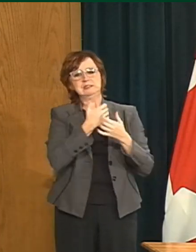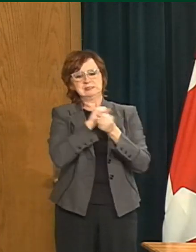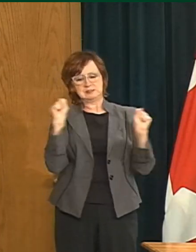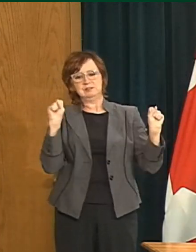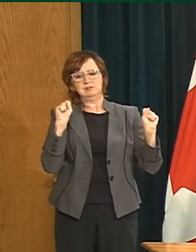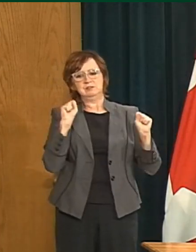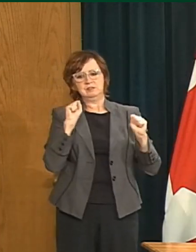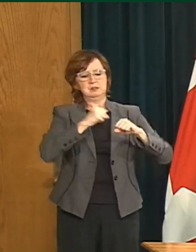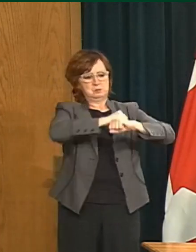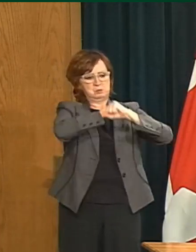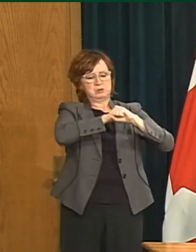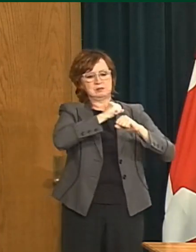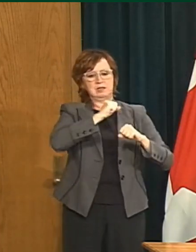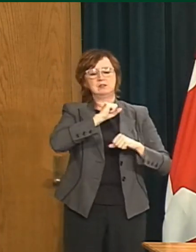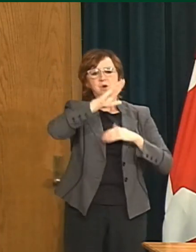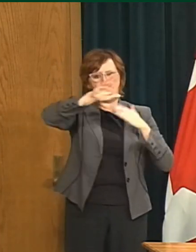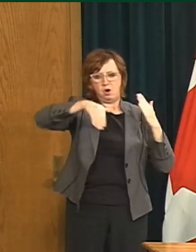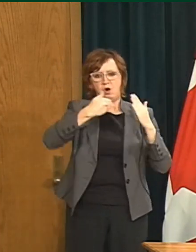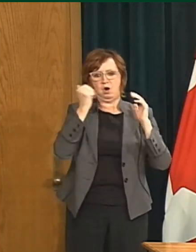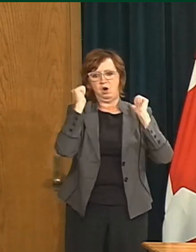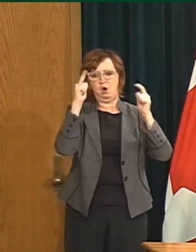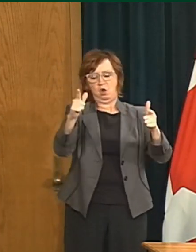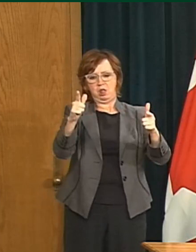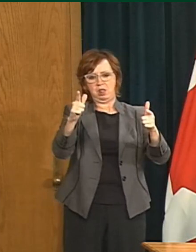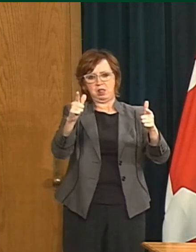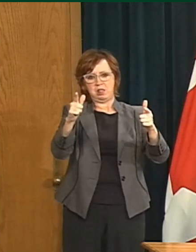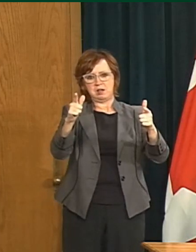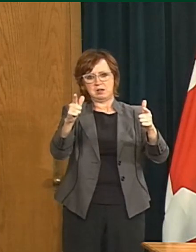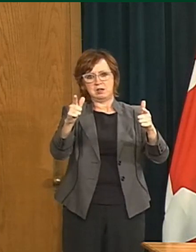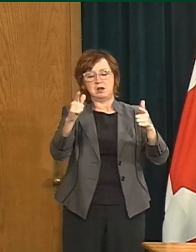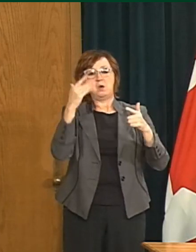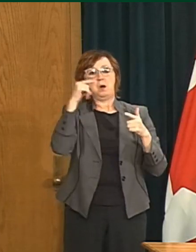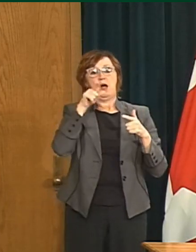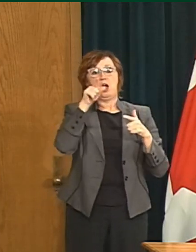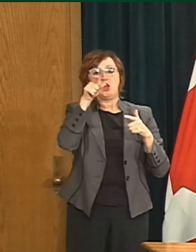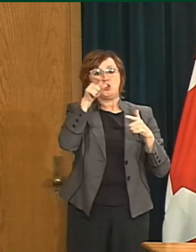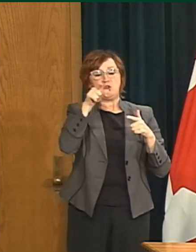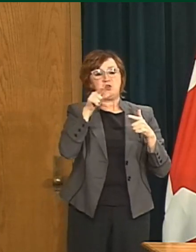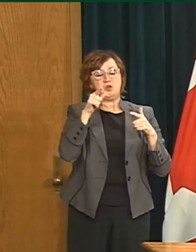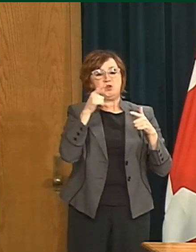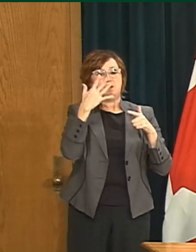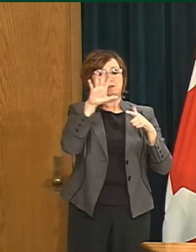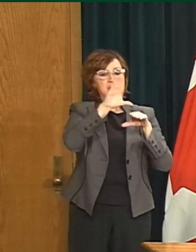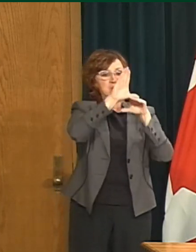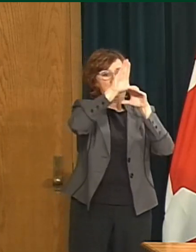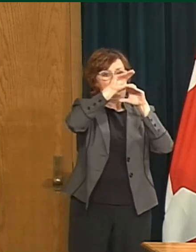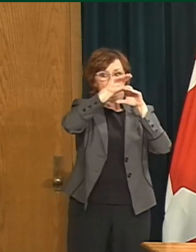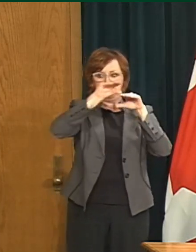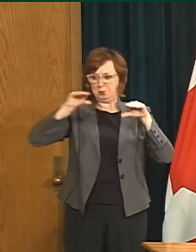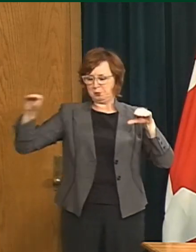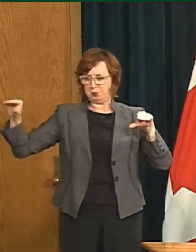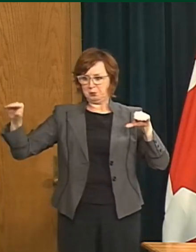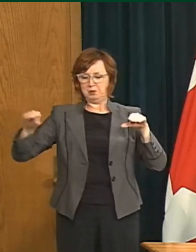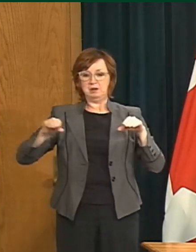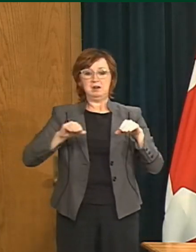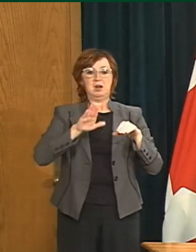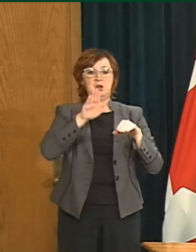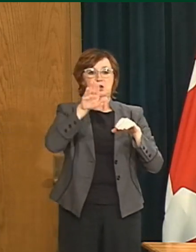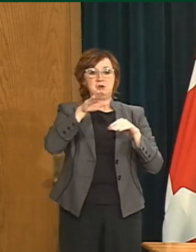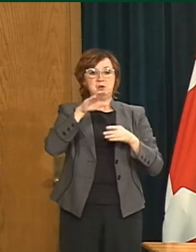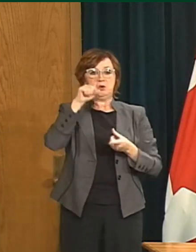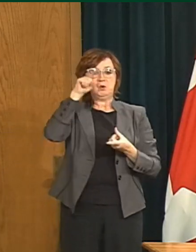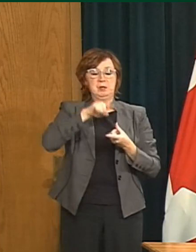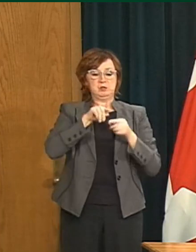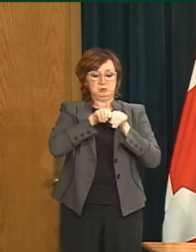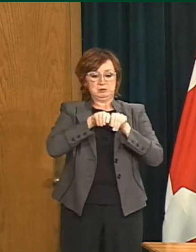curve. You are reducing the spread. You are saving lives. So for that, I say thank you. Now I'll